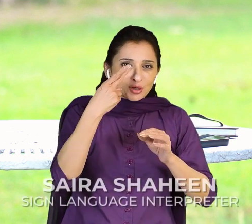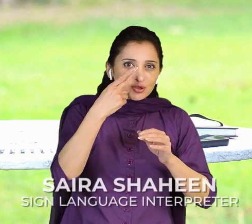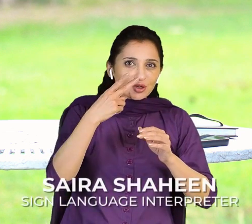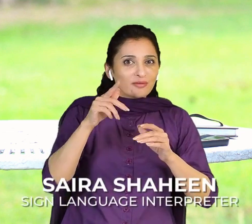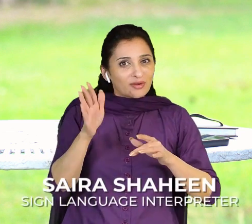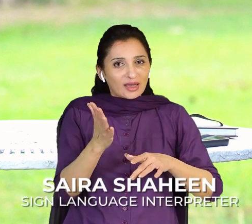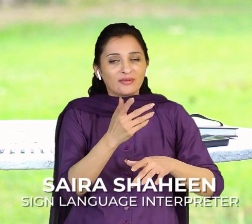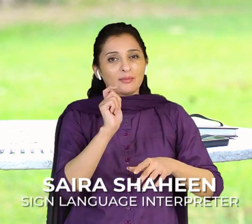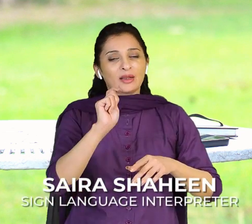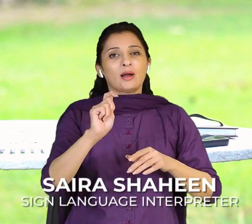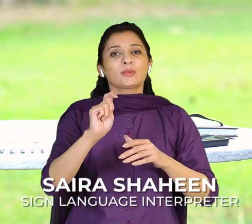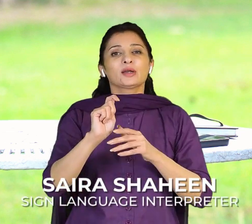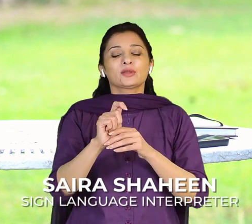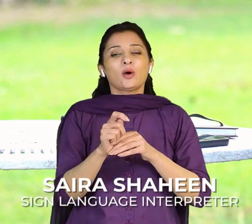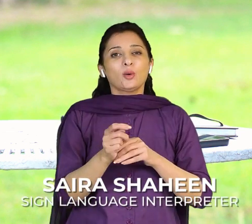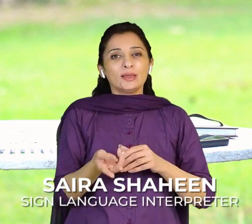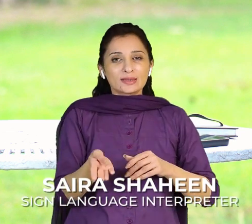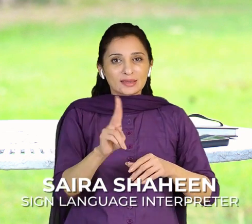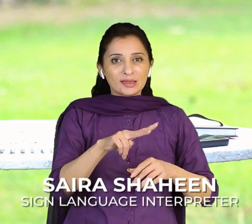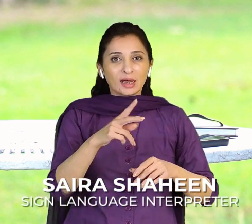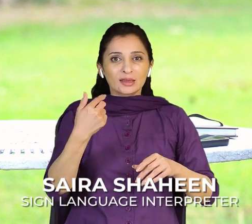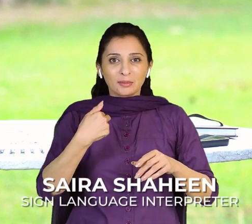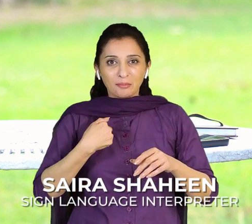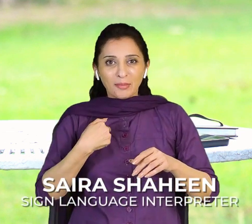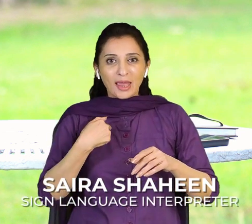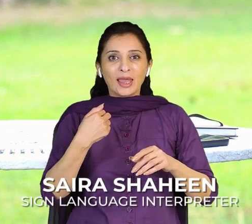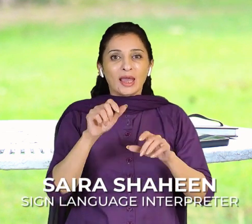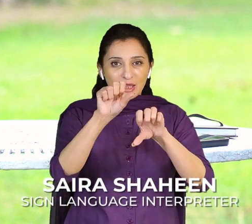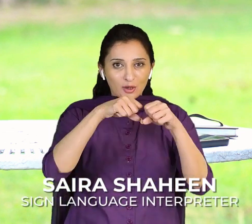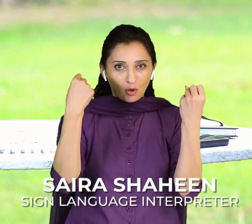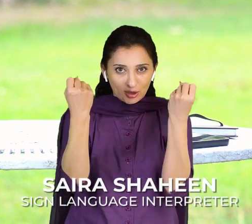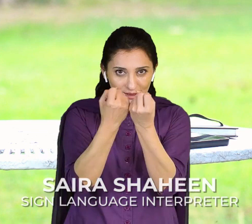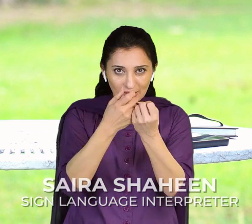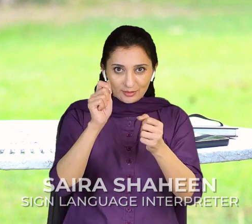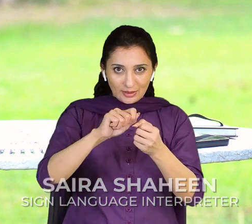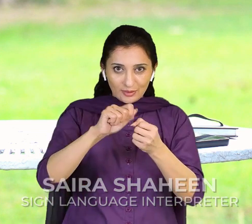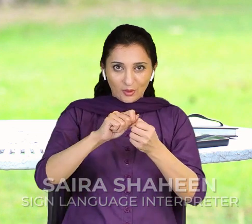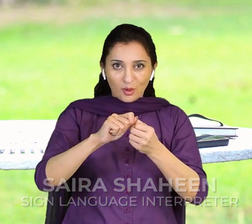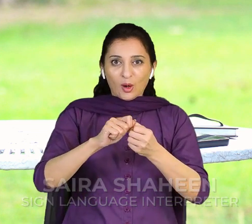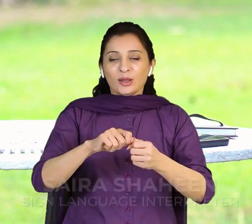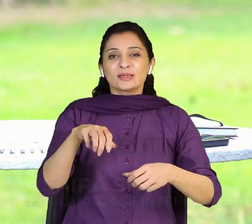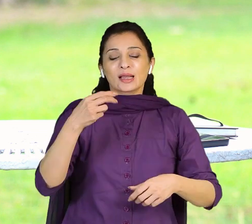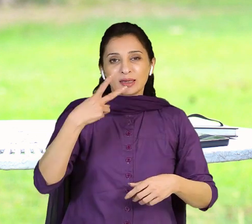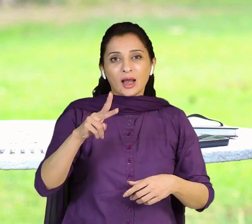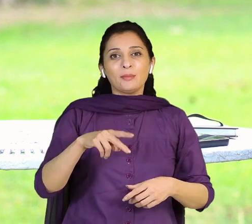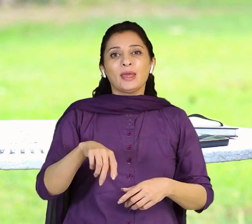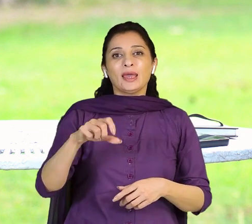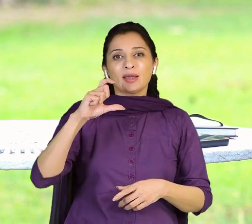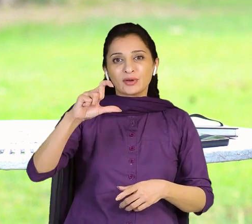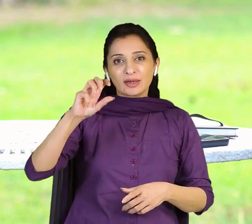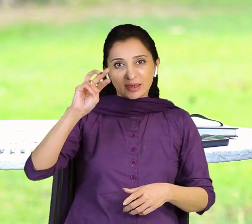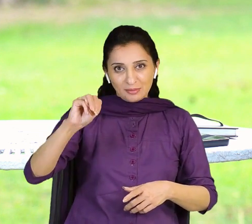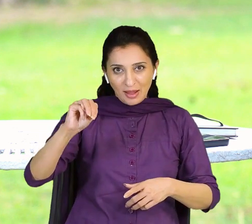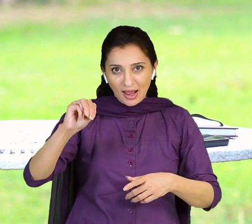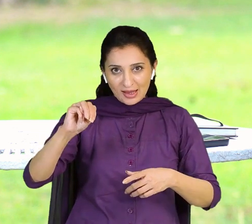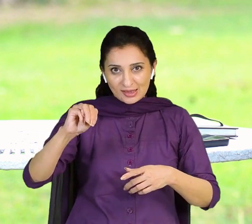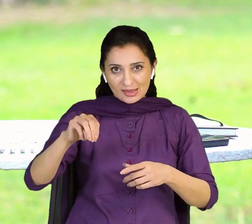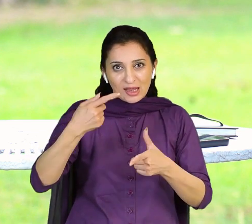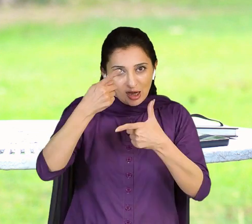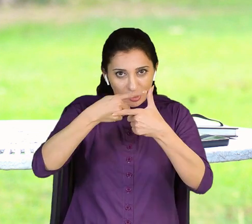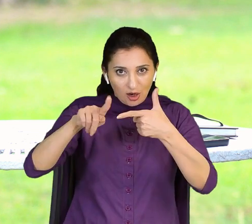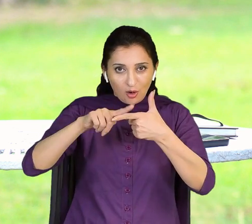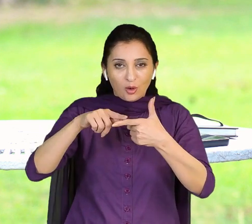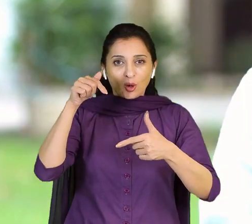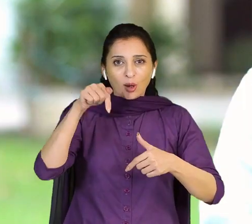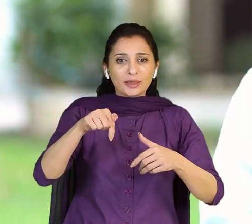surgery. Apart from all of that, I also am the admin of an organization called the Critical Mass Lahore. At